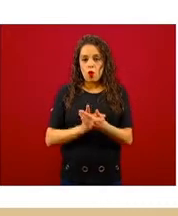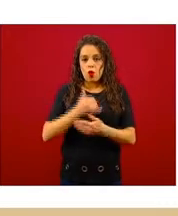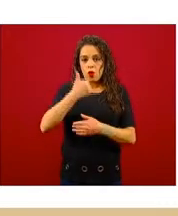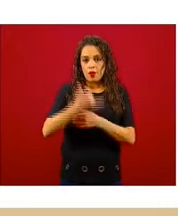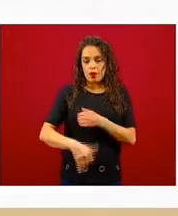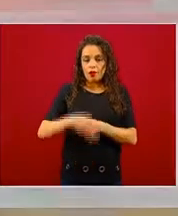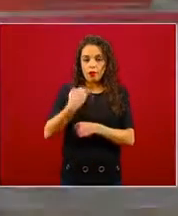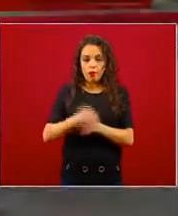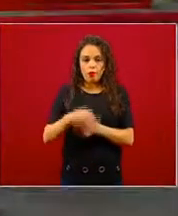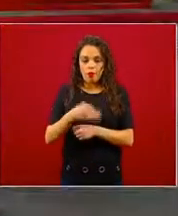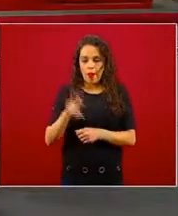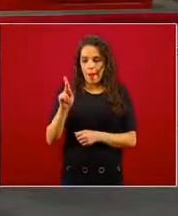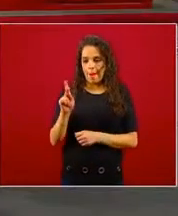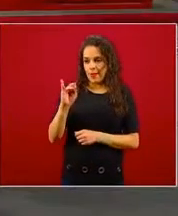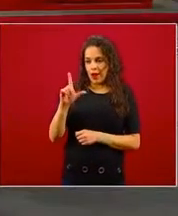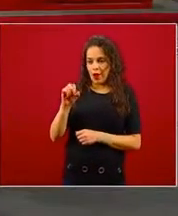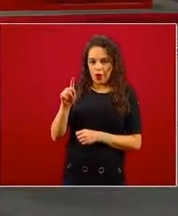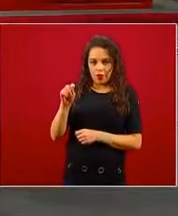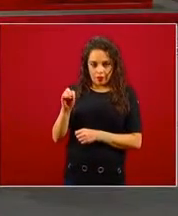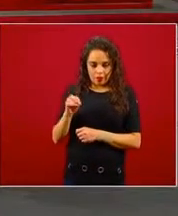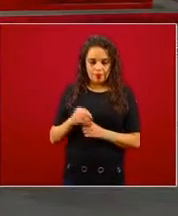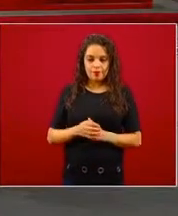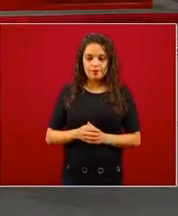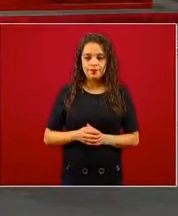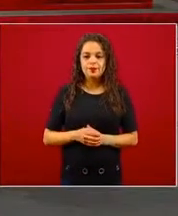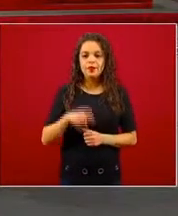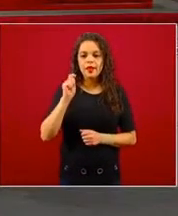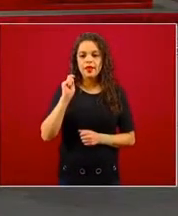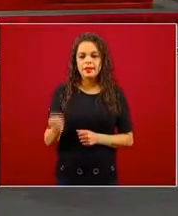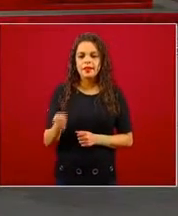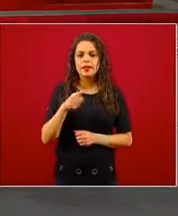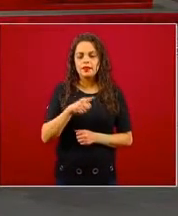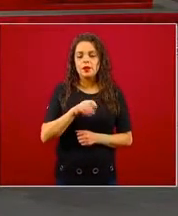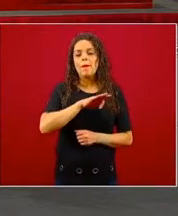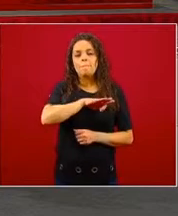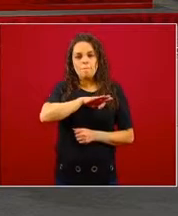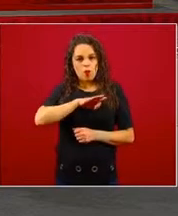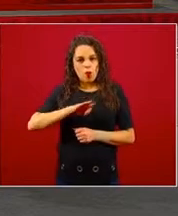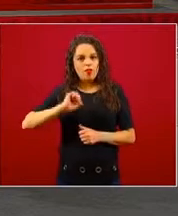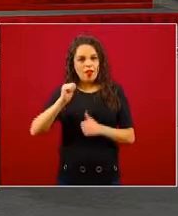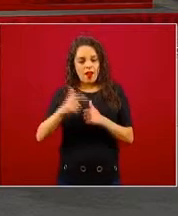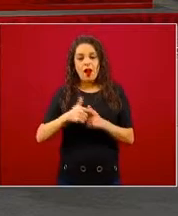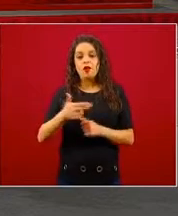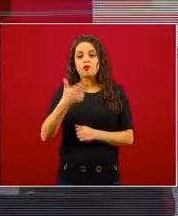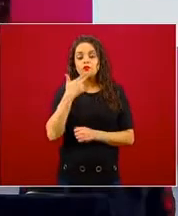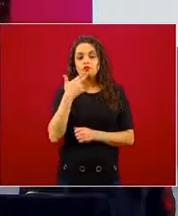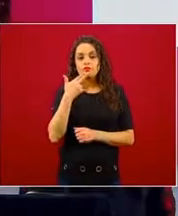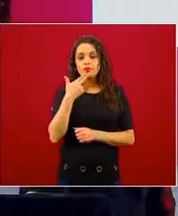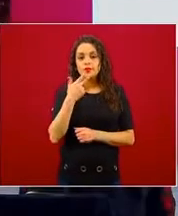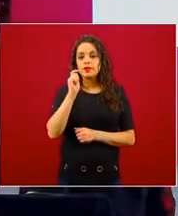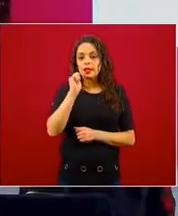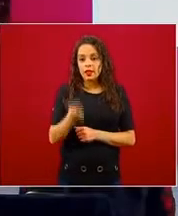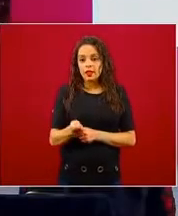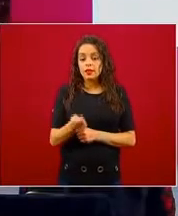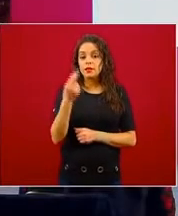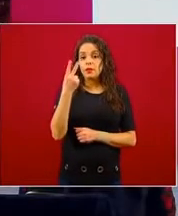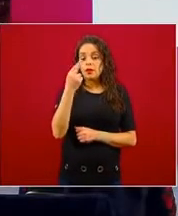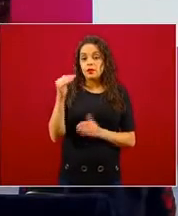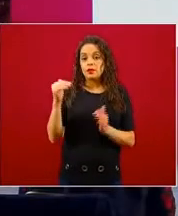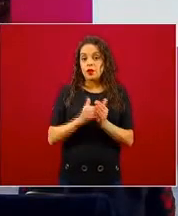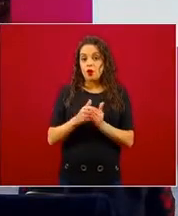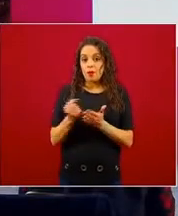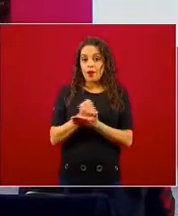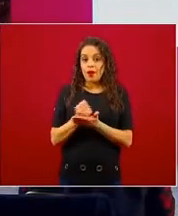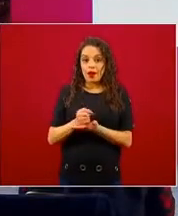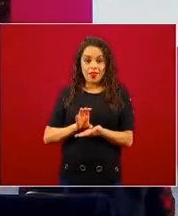we see for the group that's in the pilot project, as we'll see on the next slide, it's a measure that